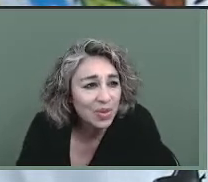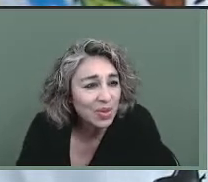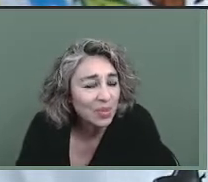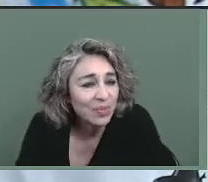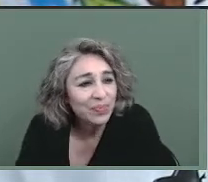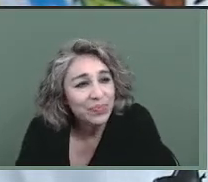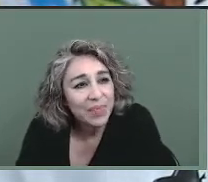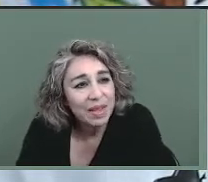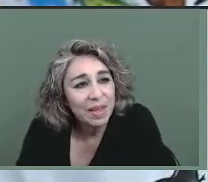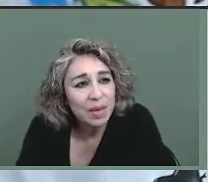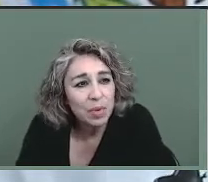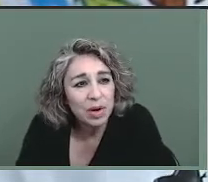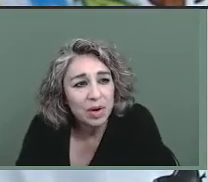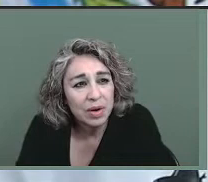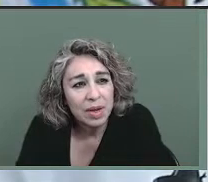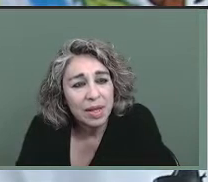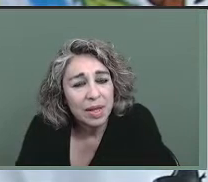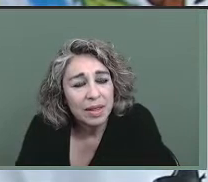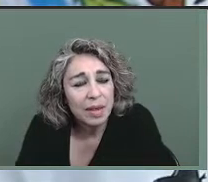youth